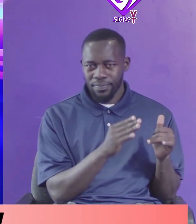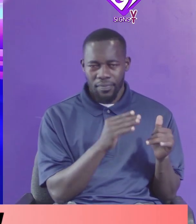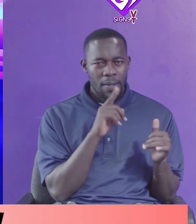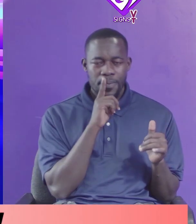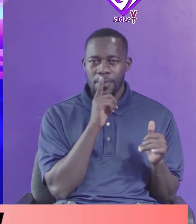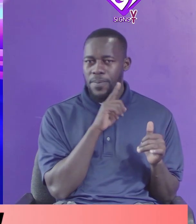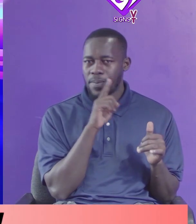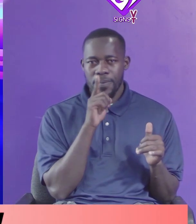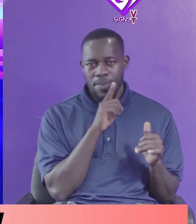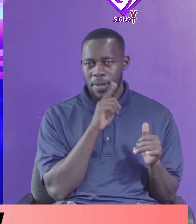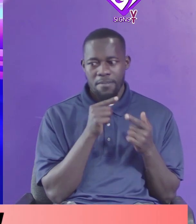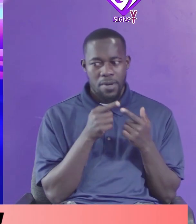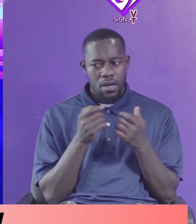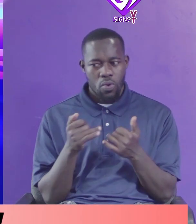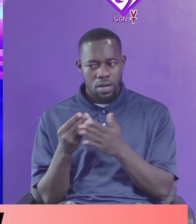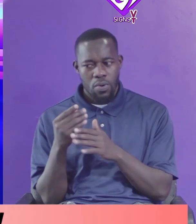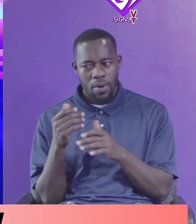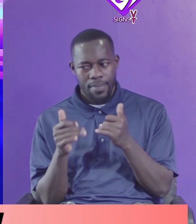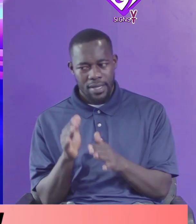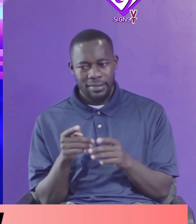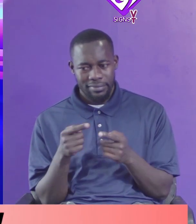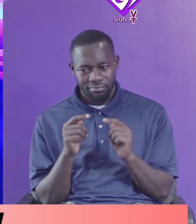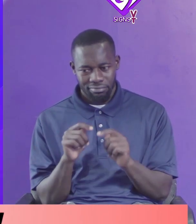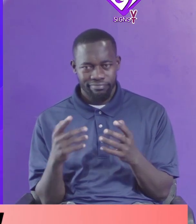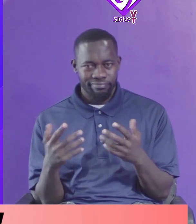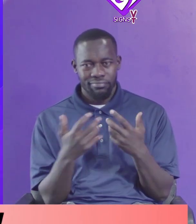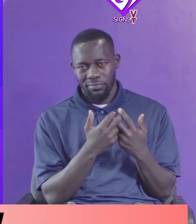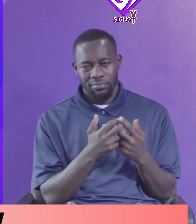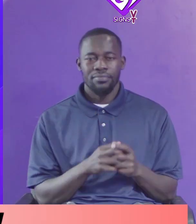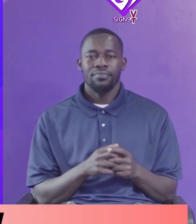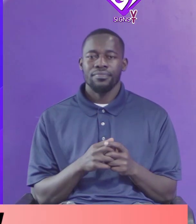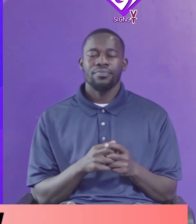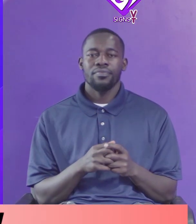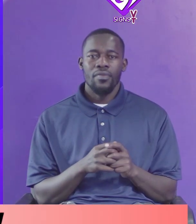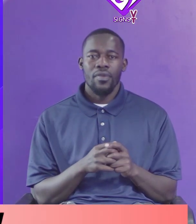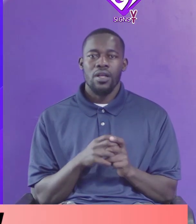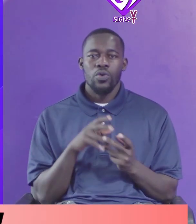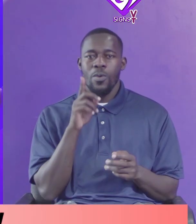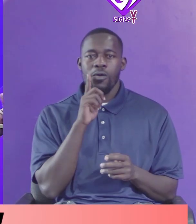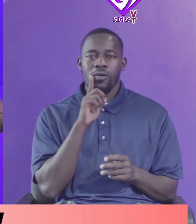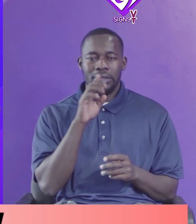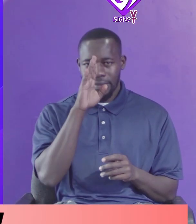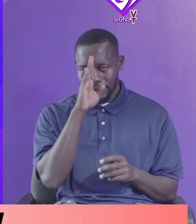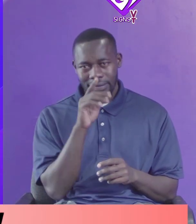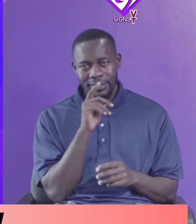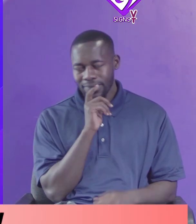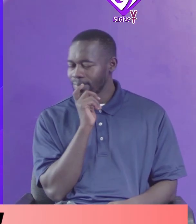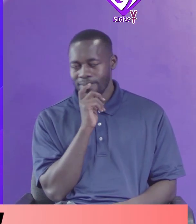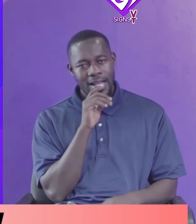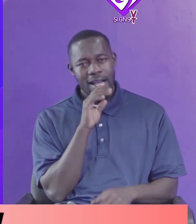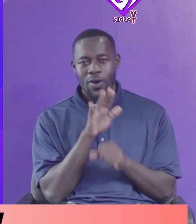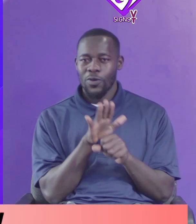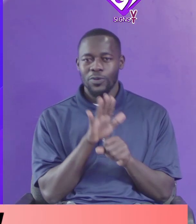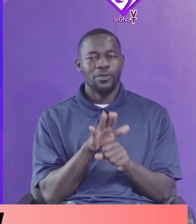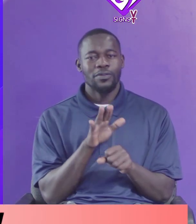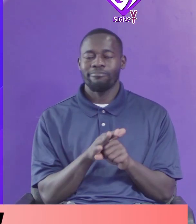really demonstrate that he's part of the team. All right. Yeah. As we wind up on the Premier League, Super Sunday tomorrow. I know we've talked a lot. We've said a lot as far as